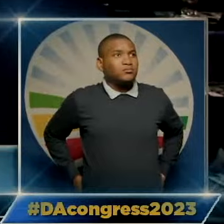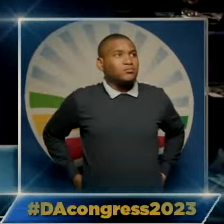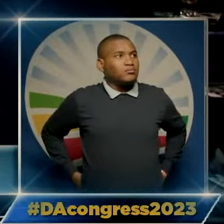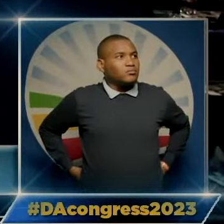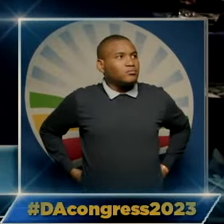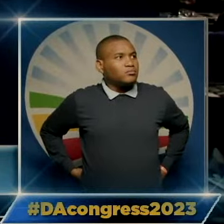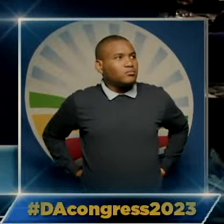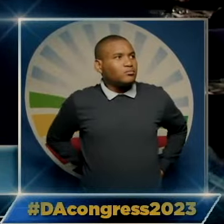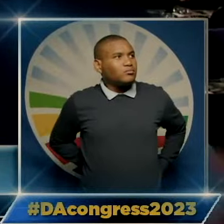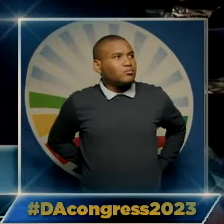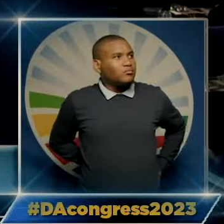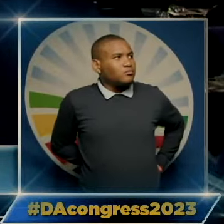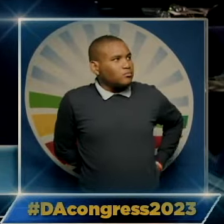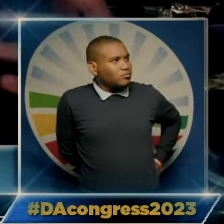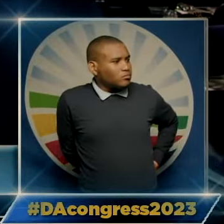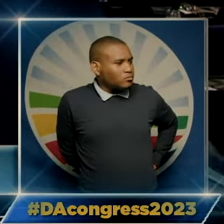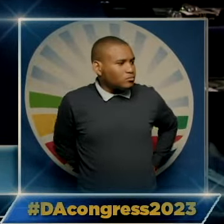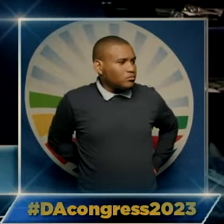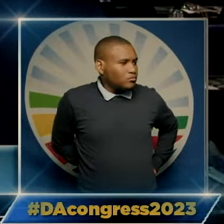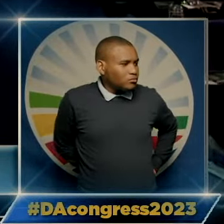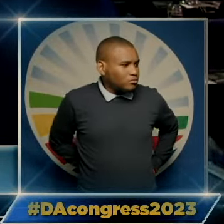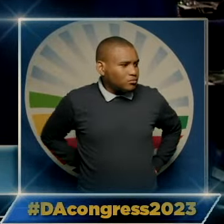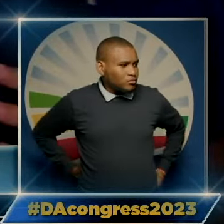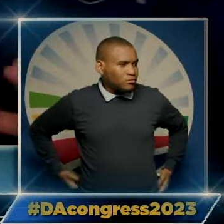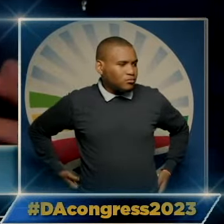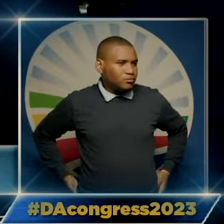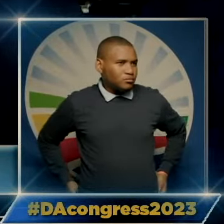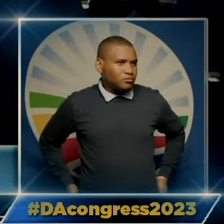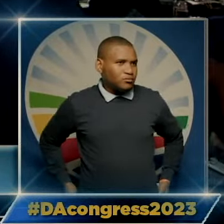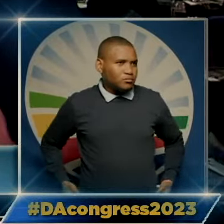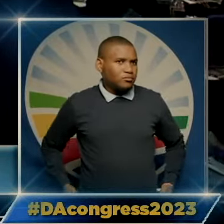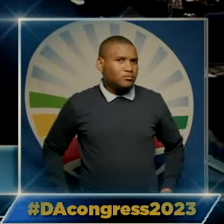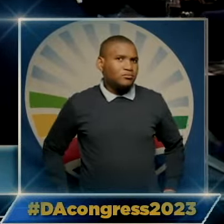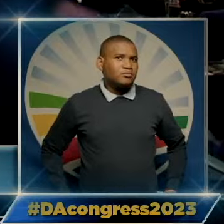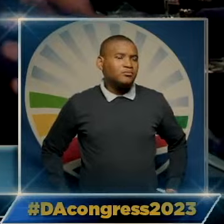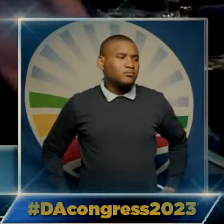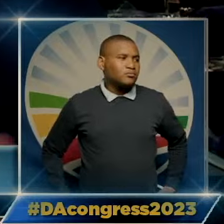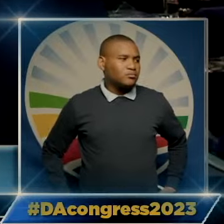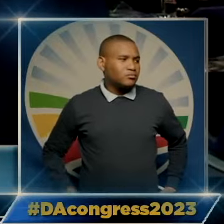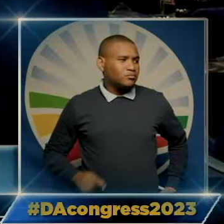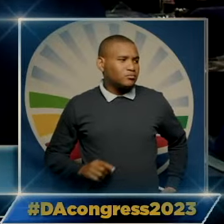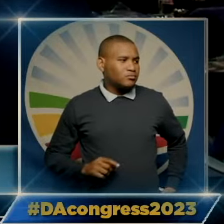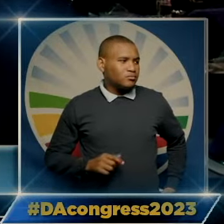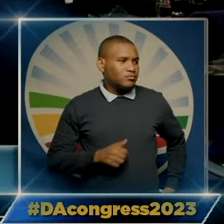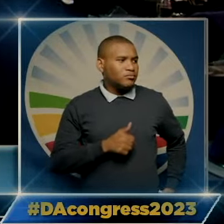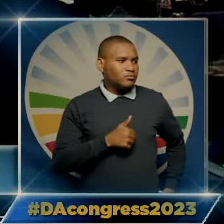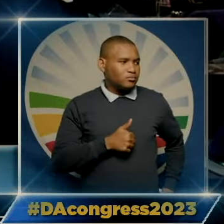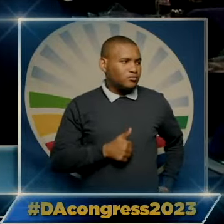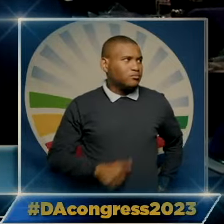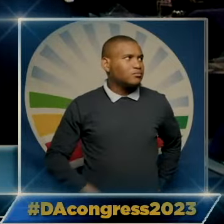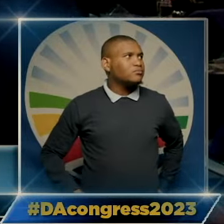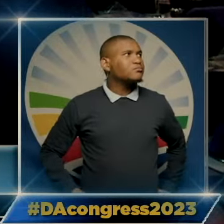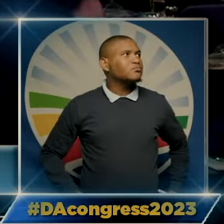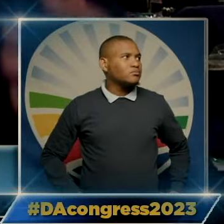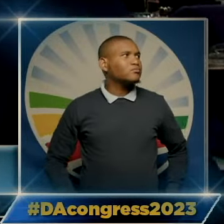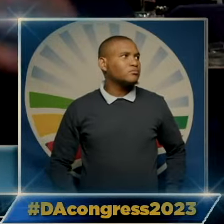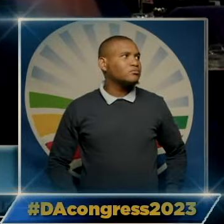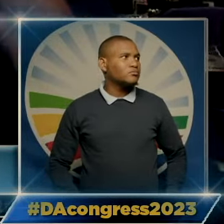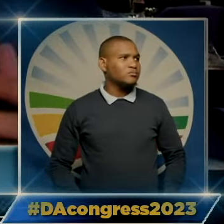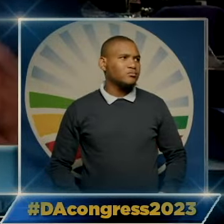Thank you, Naz and Regan. I'm here on the Congress floor, and I must tell you, it has been a buzz since the opening ceremony.